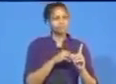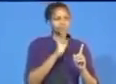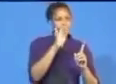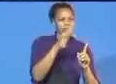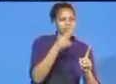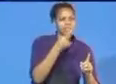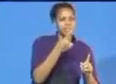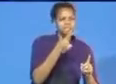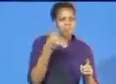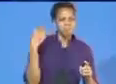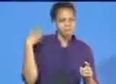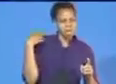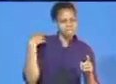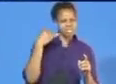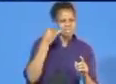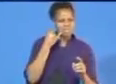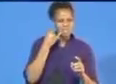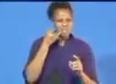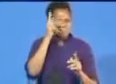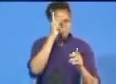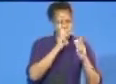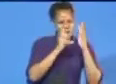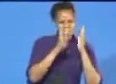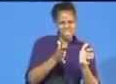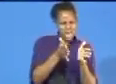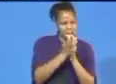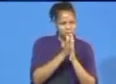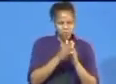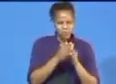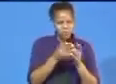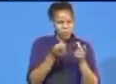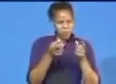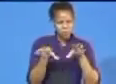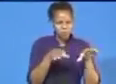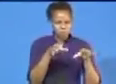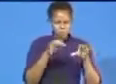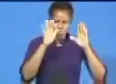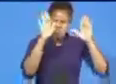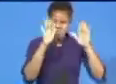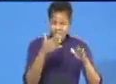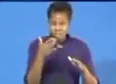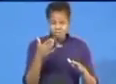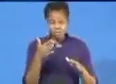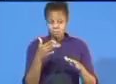if the prophet had asked you to do some great things, wouldn't you do it?